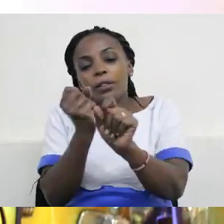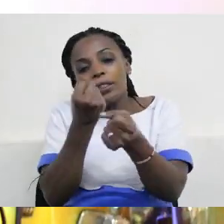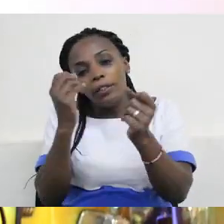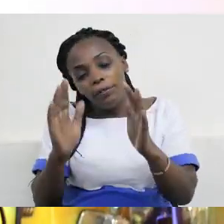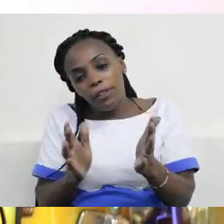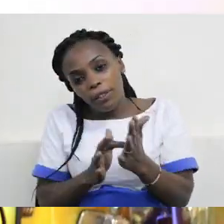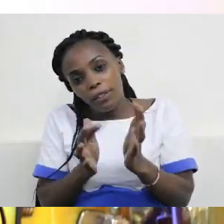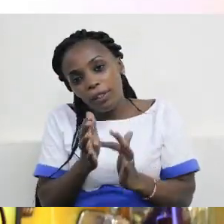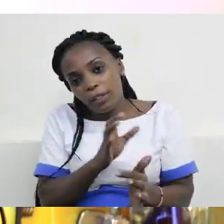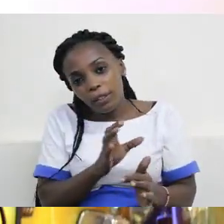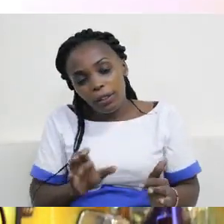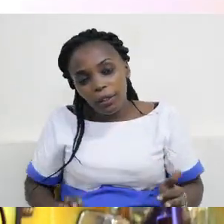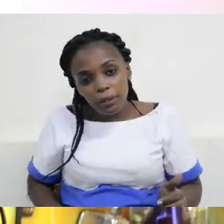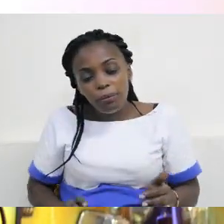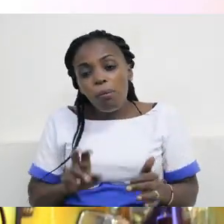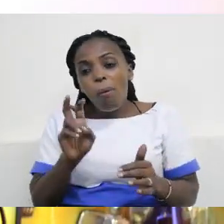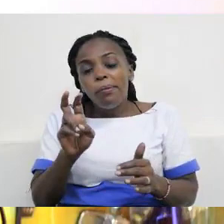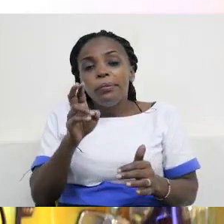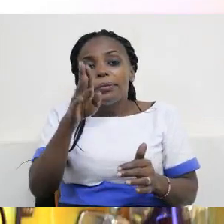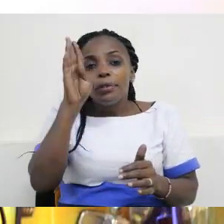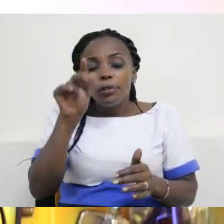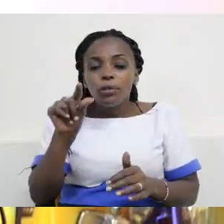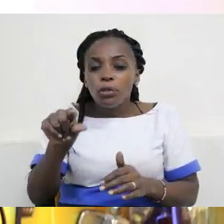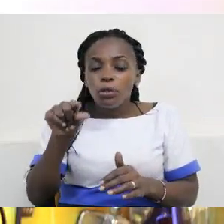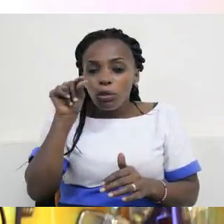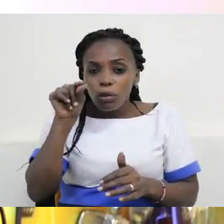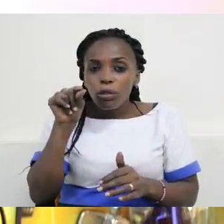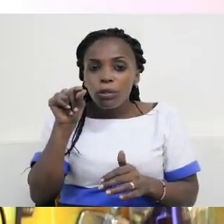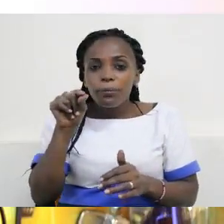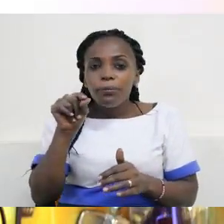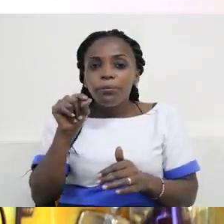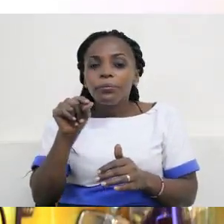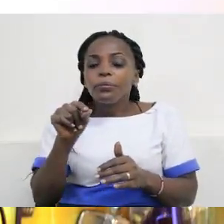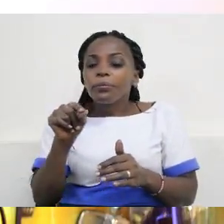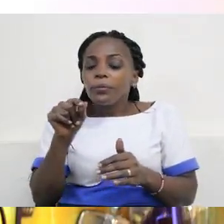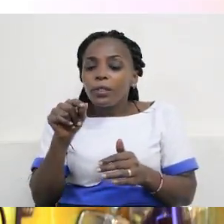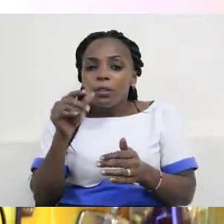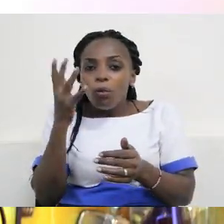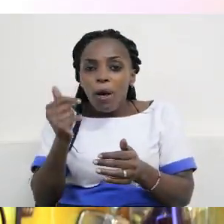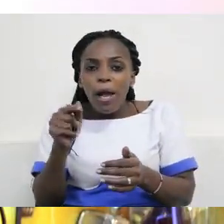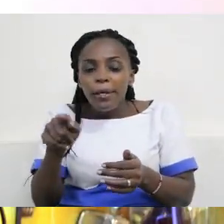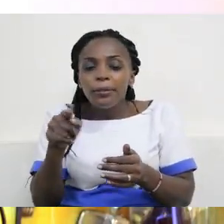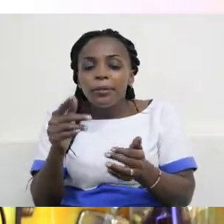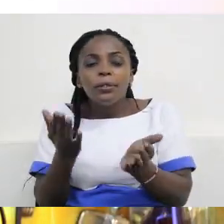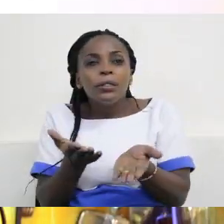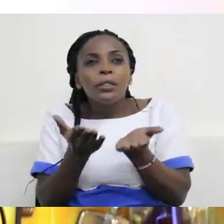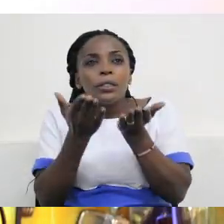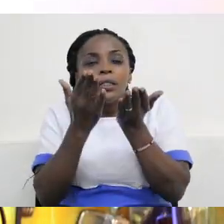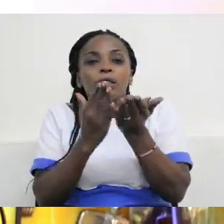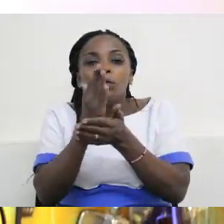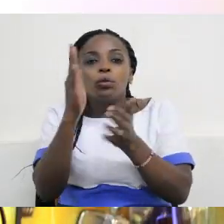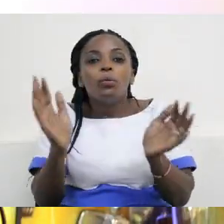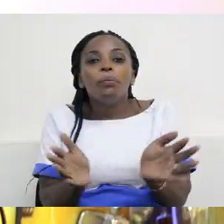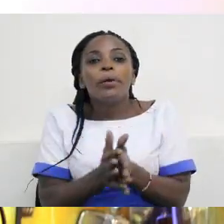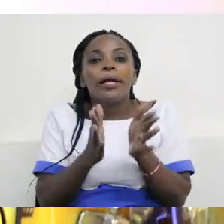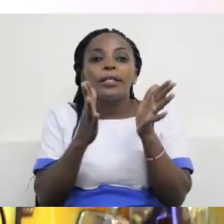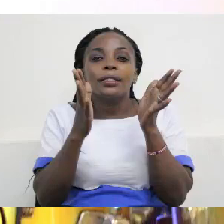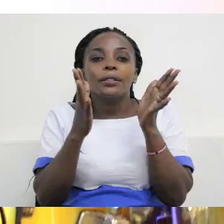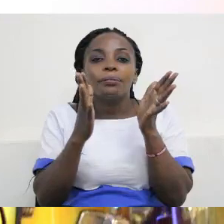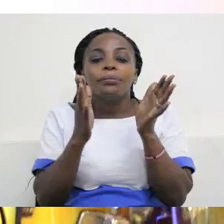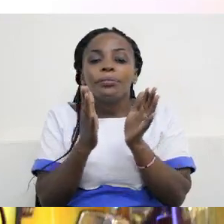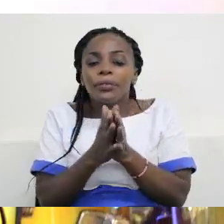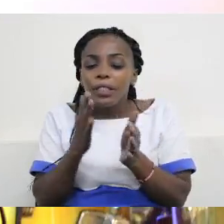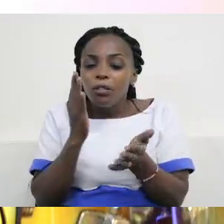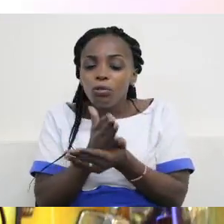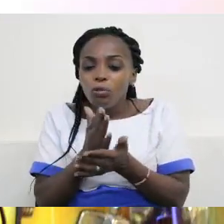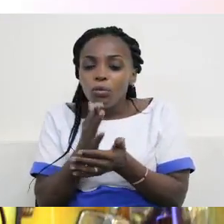Jesus Christ. You see, God picked what was dedicated to him in praise. Judah was dedicated to God in praise and